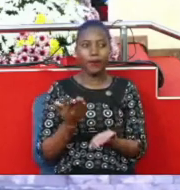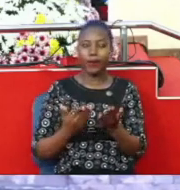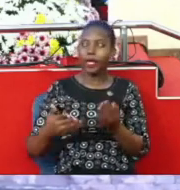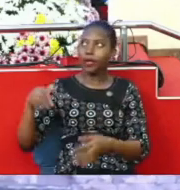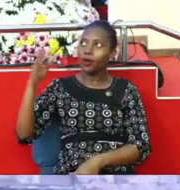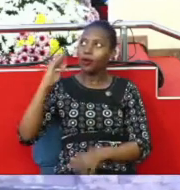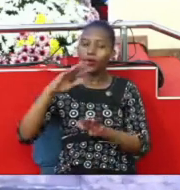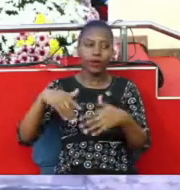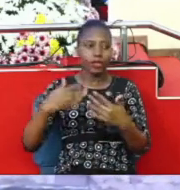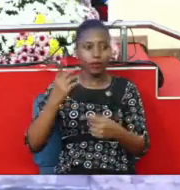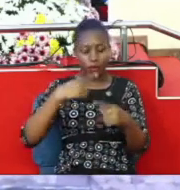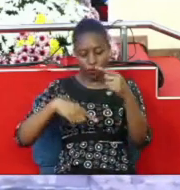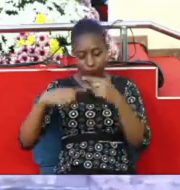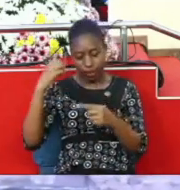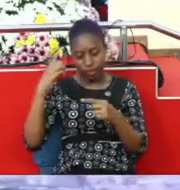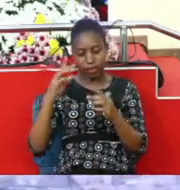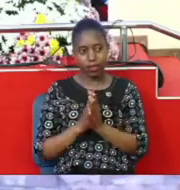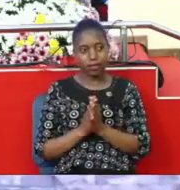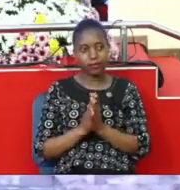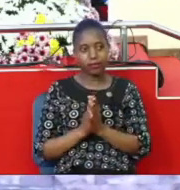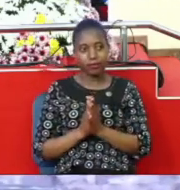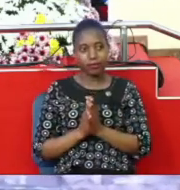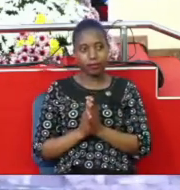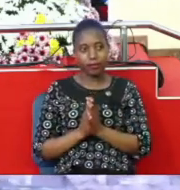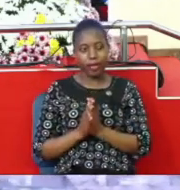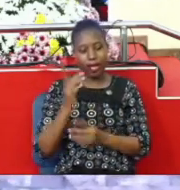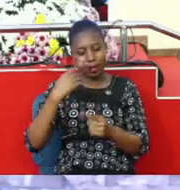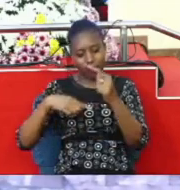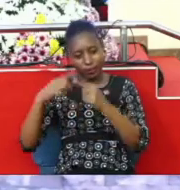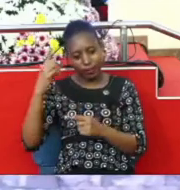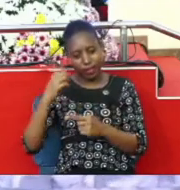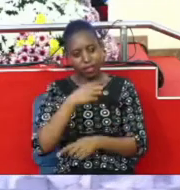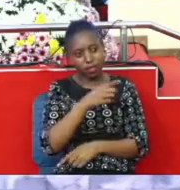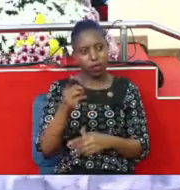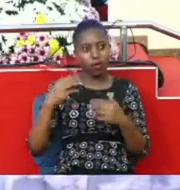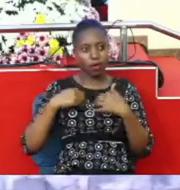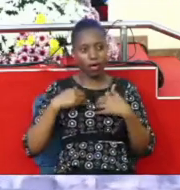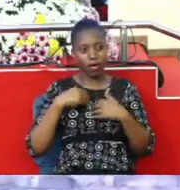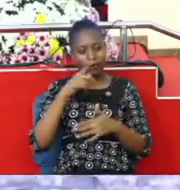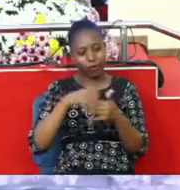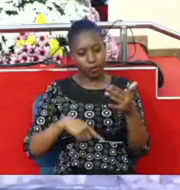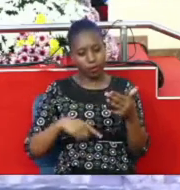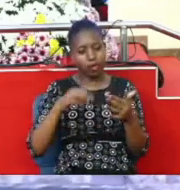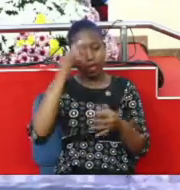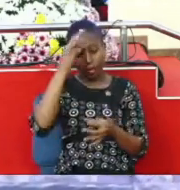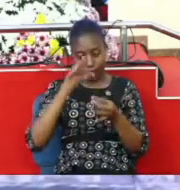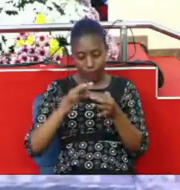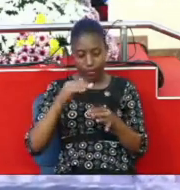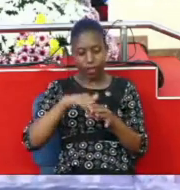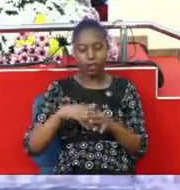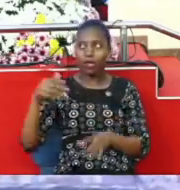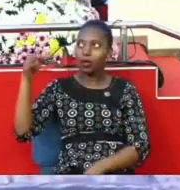And the victory you have is in the faith you have in the Lord. Can He forgive you? Can He deliver